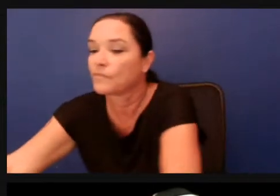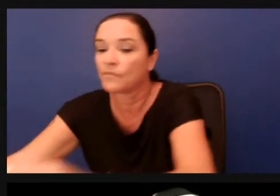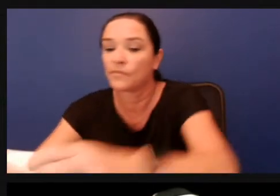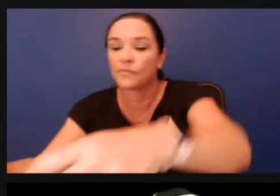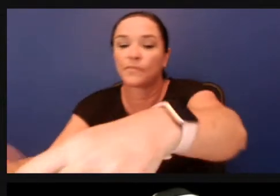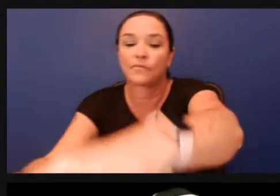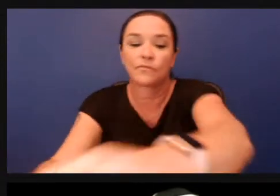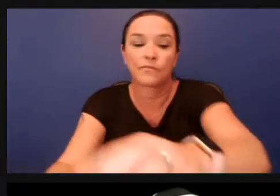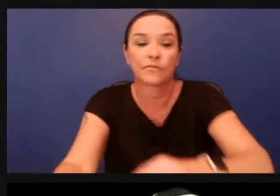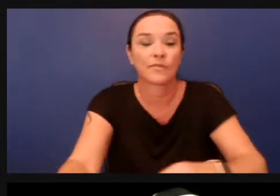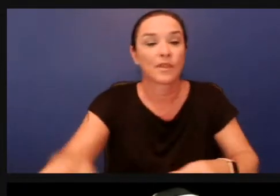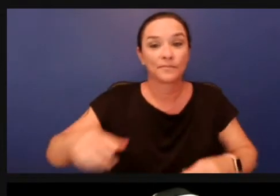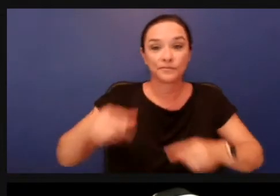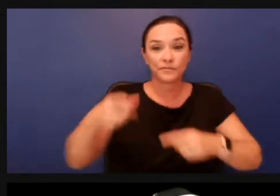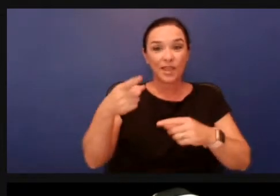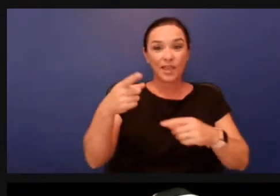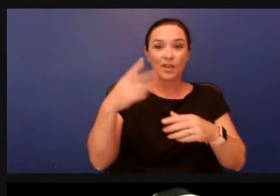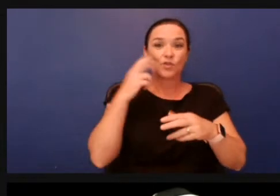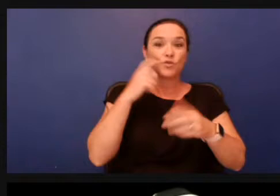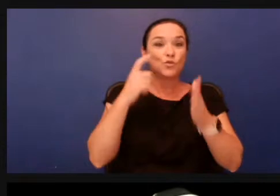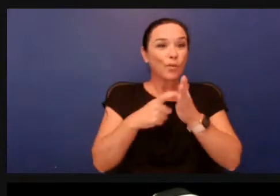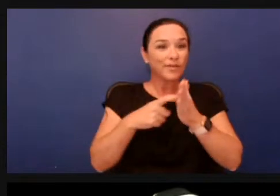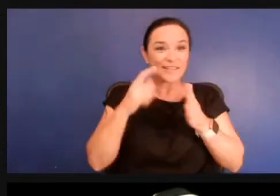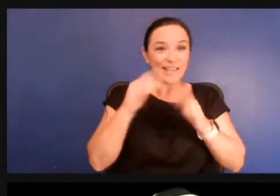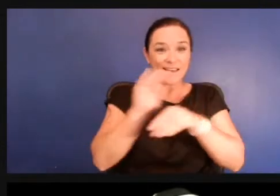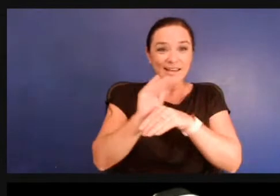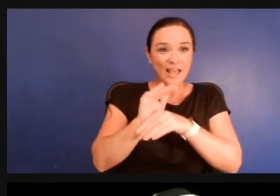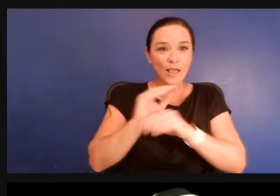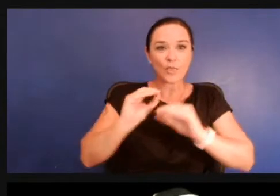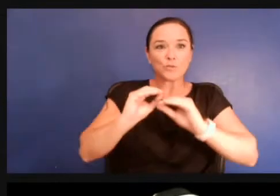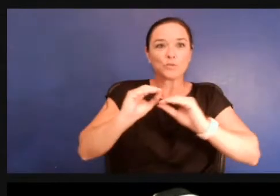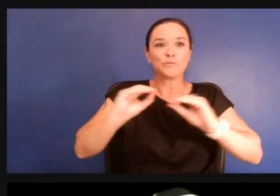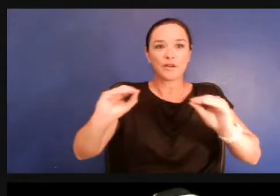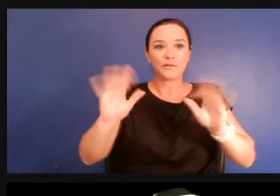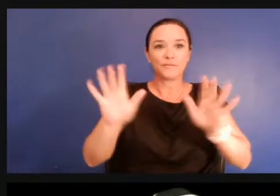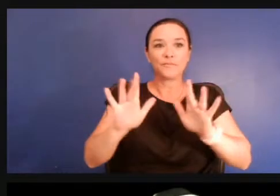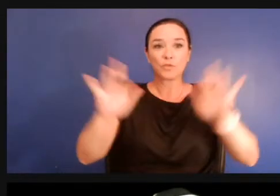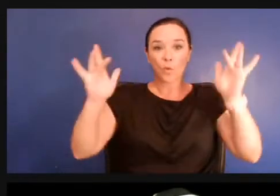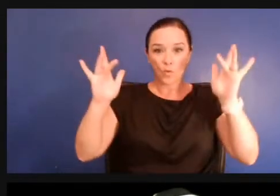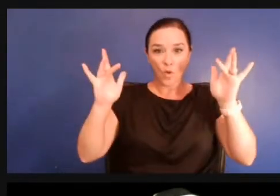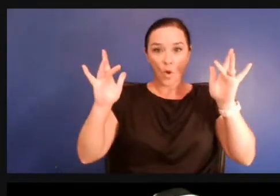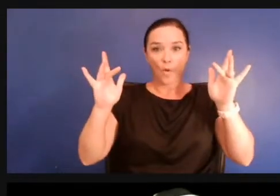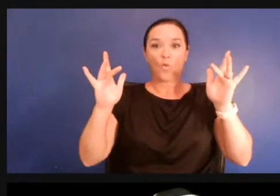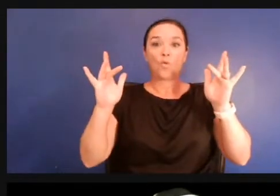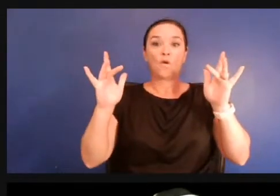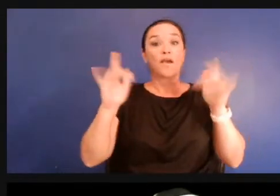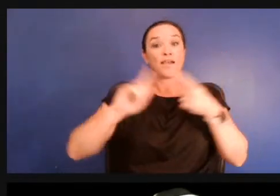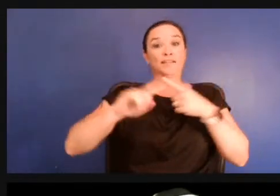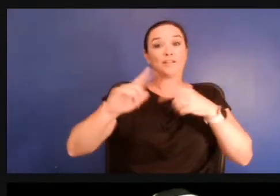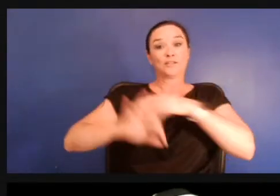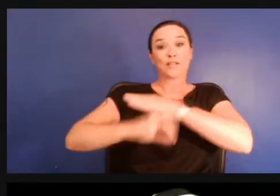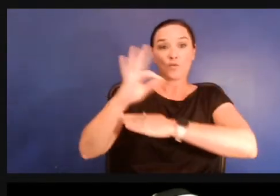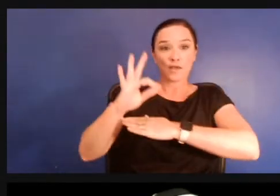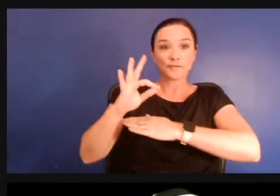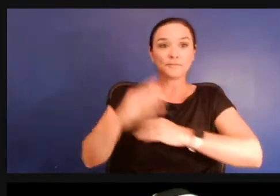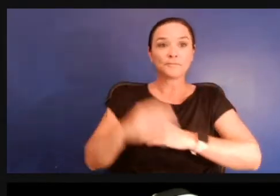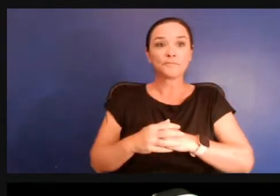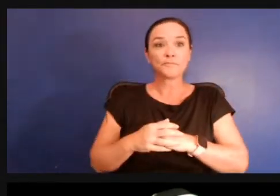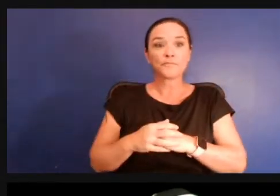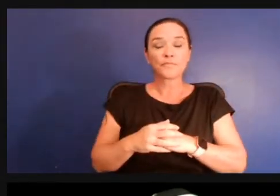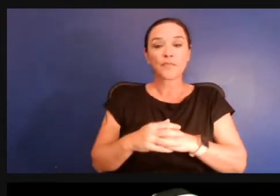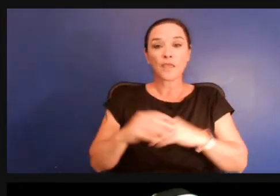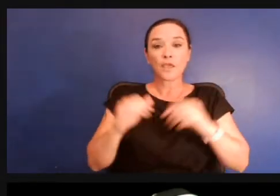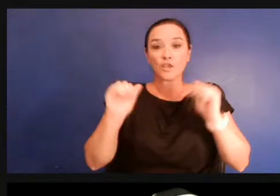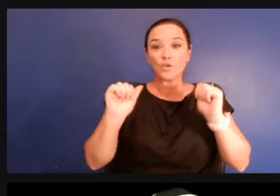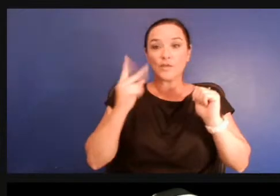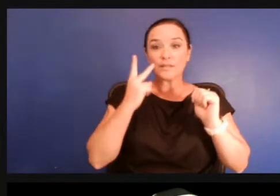There is no glow at all until the sunrise comes up here. So the fumes coming out, you see the accumulation of minerals